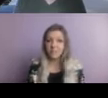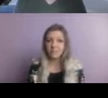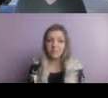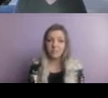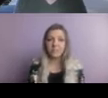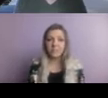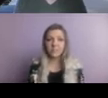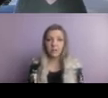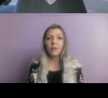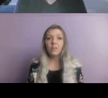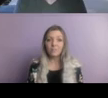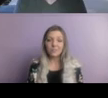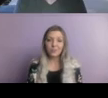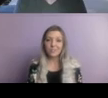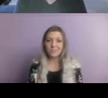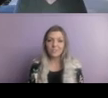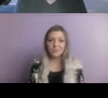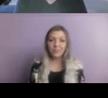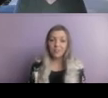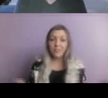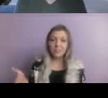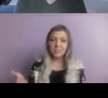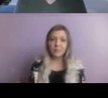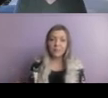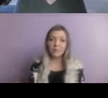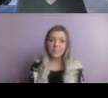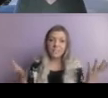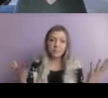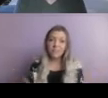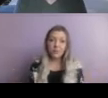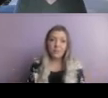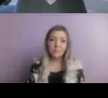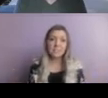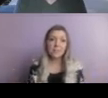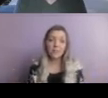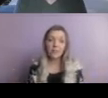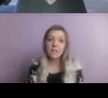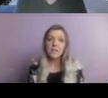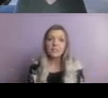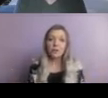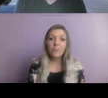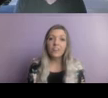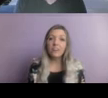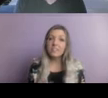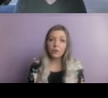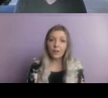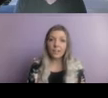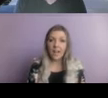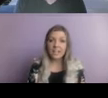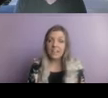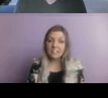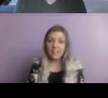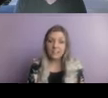COVID-19 with the new Delta variant that is now much more transmissible, and the rates are really going up in South Dakota. So there is a